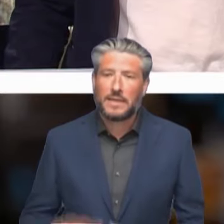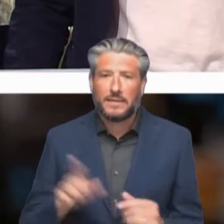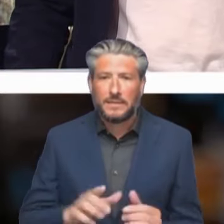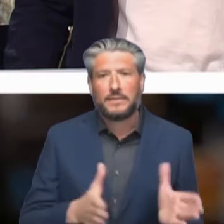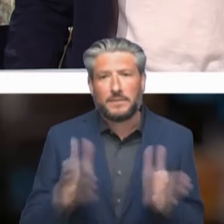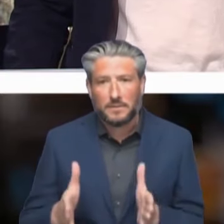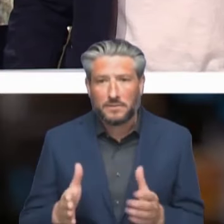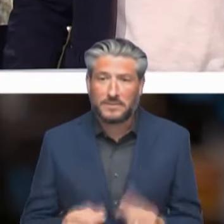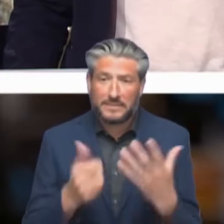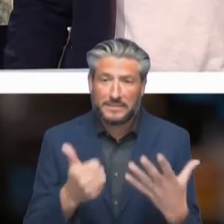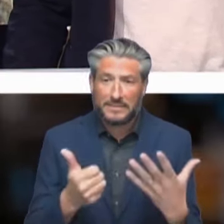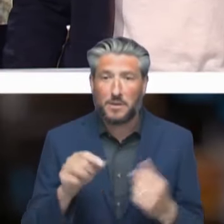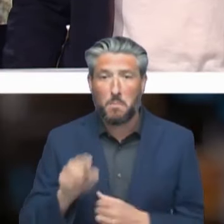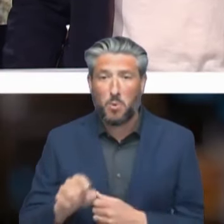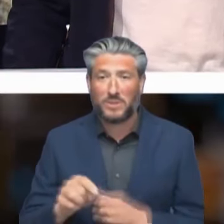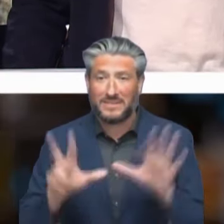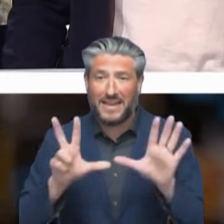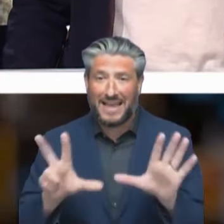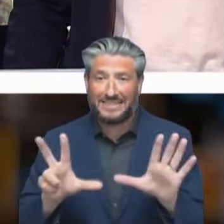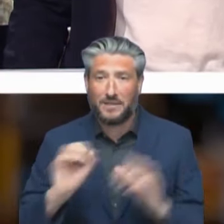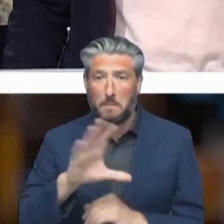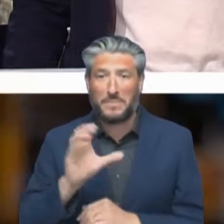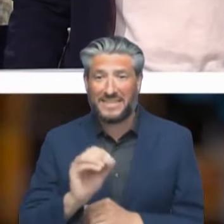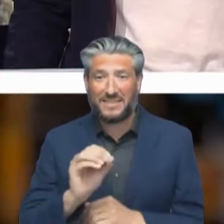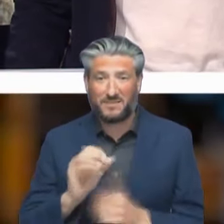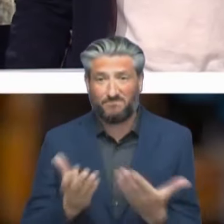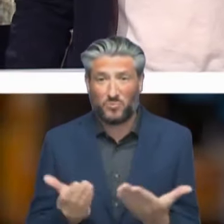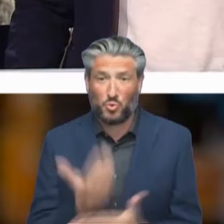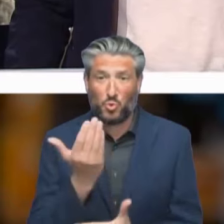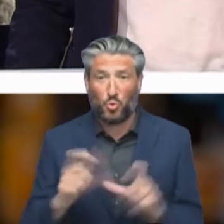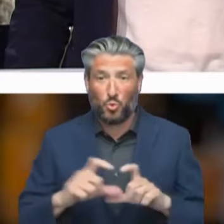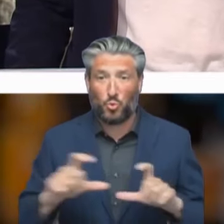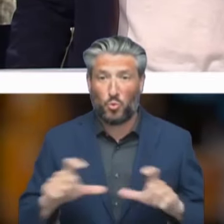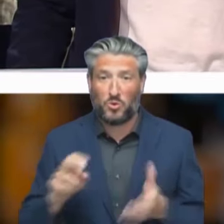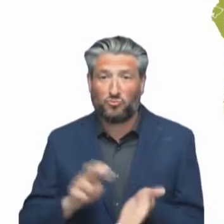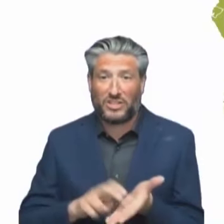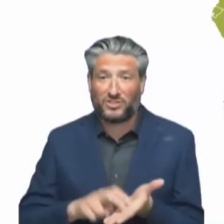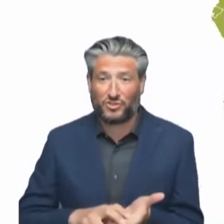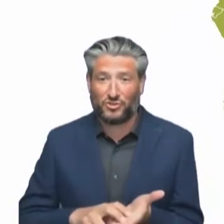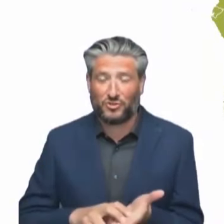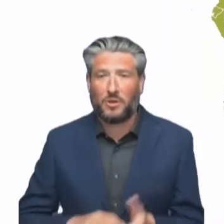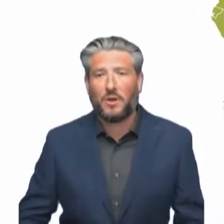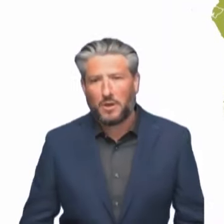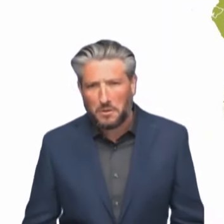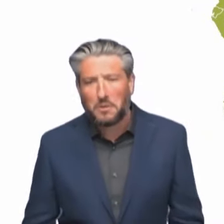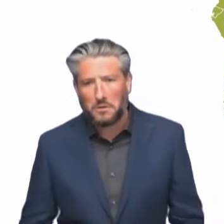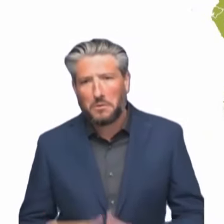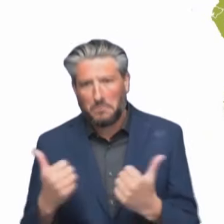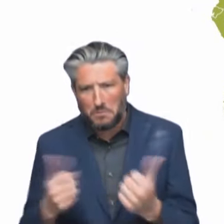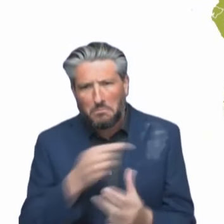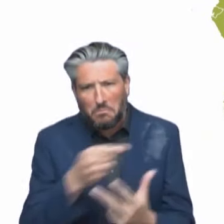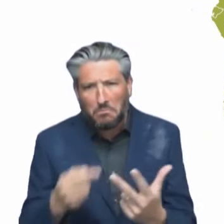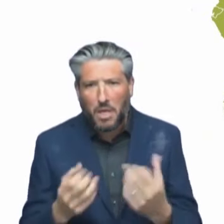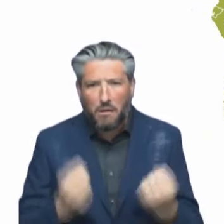We benefited from the successful launch of our first hybrid vehicles, Clio HEV and Captur PHEV, and